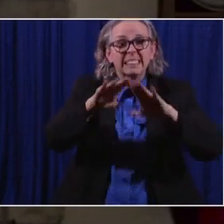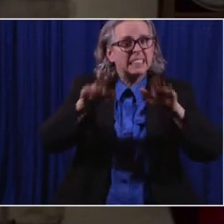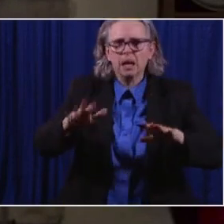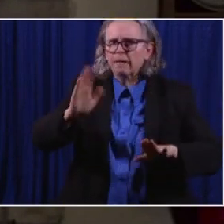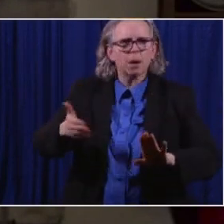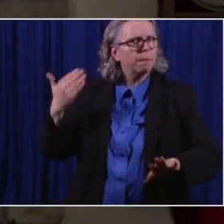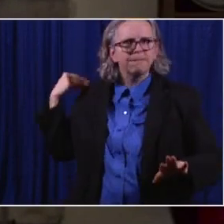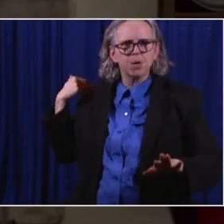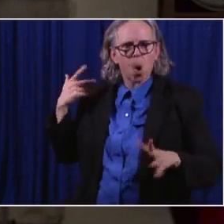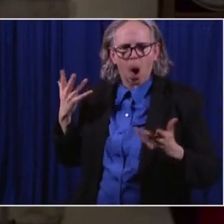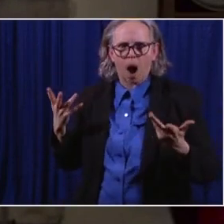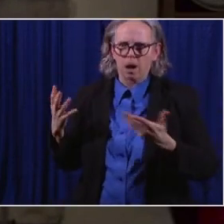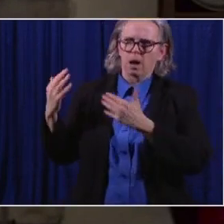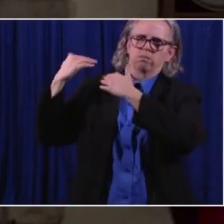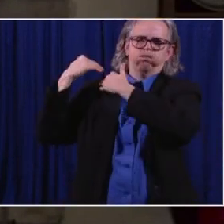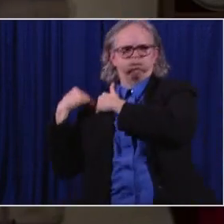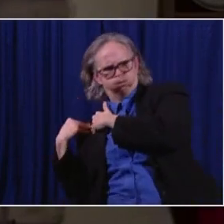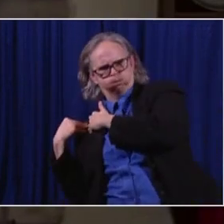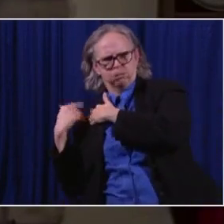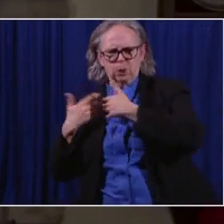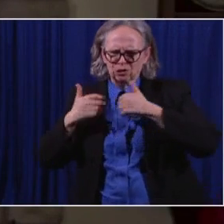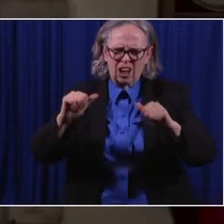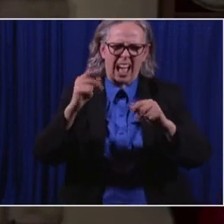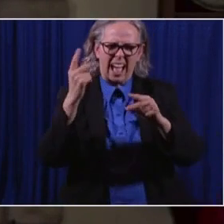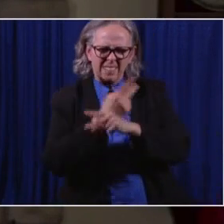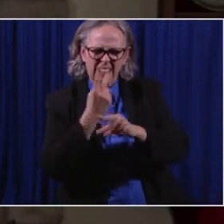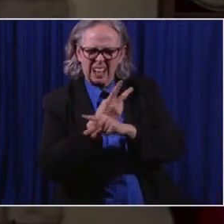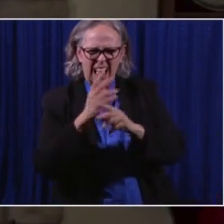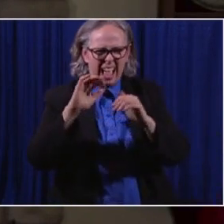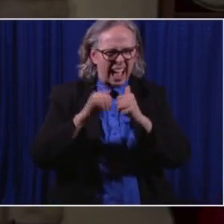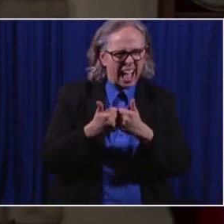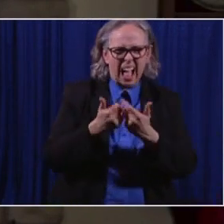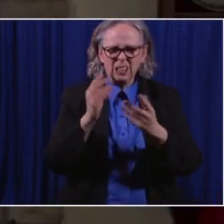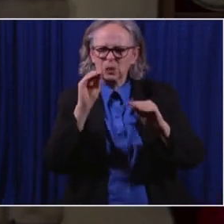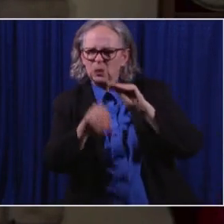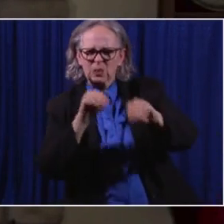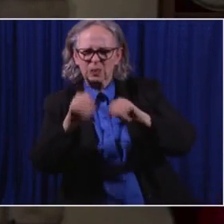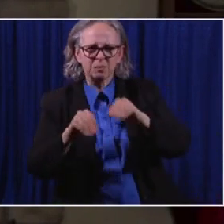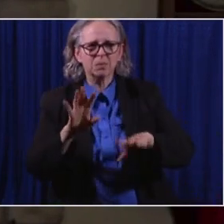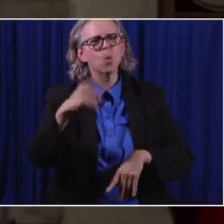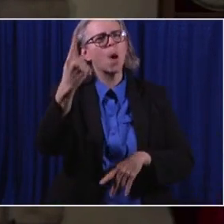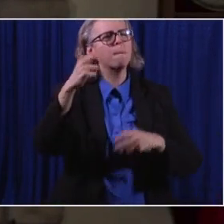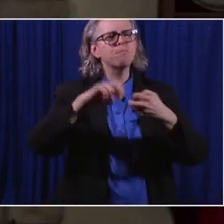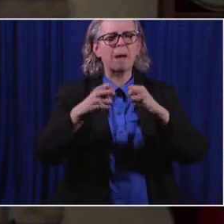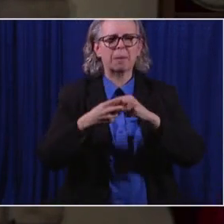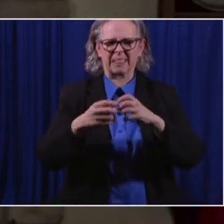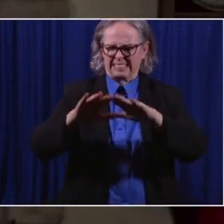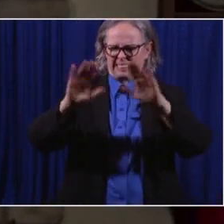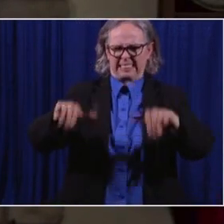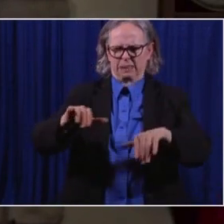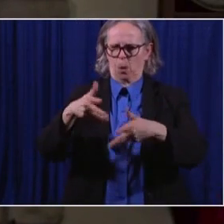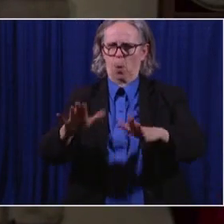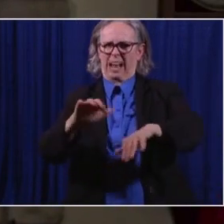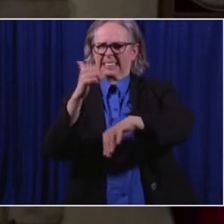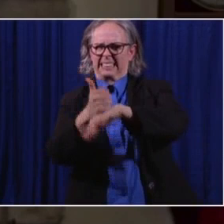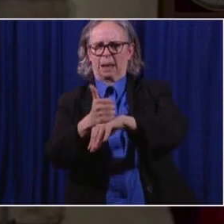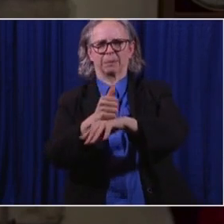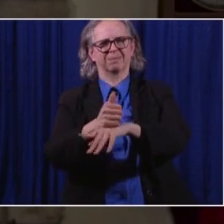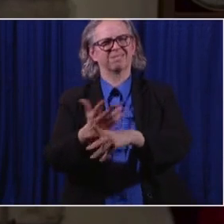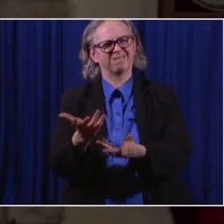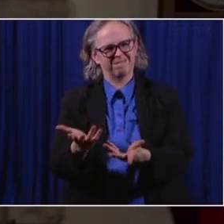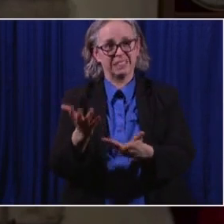figure out how to deal with this. One of the problems is the way the system is set up. Some of these have to be done